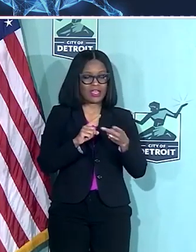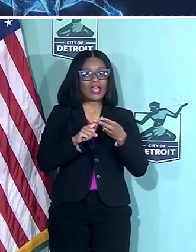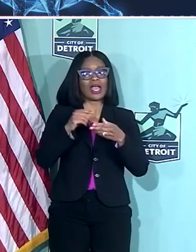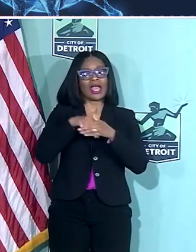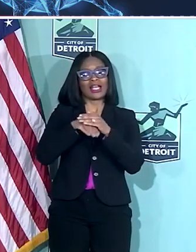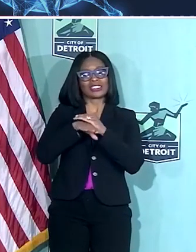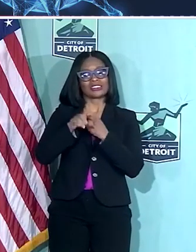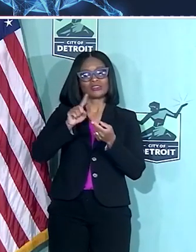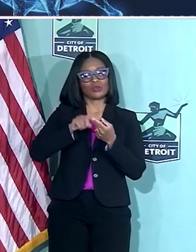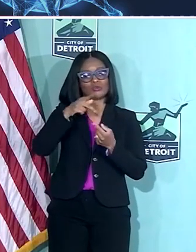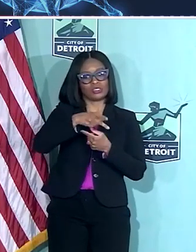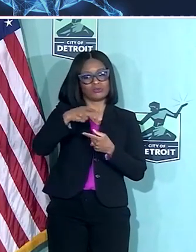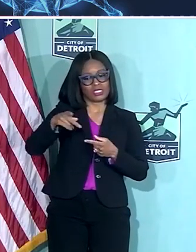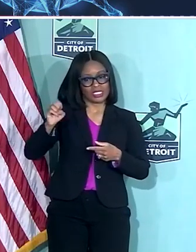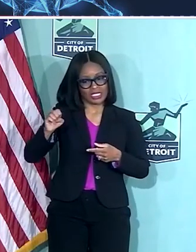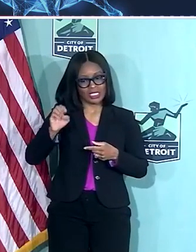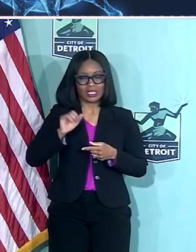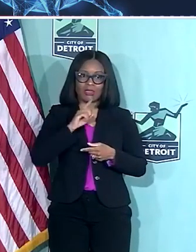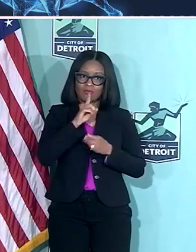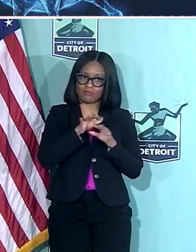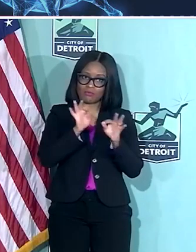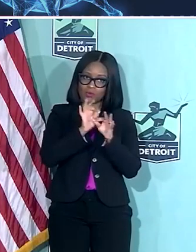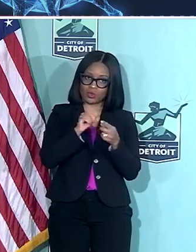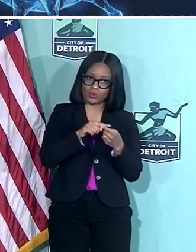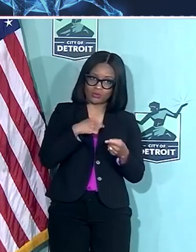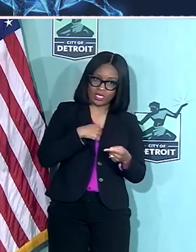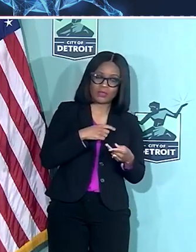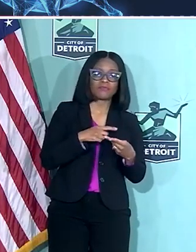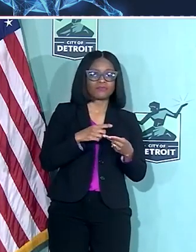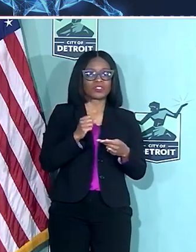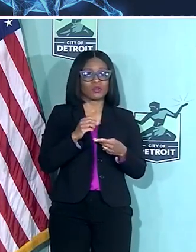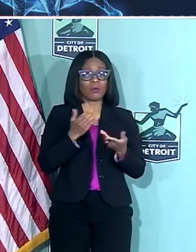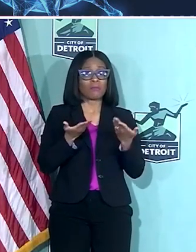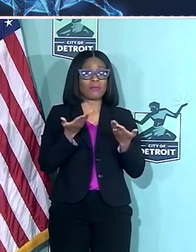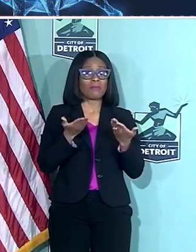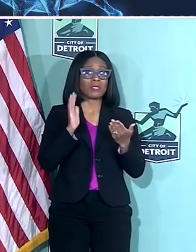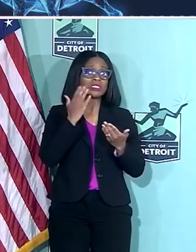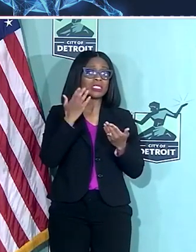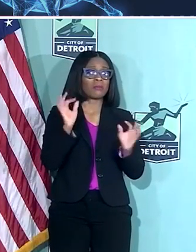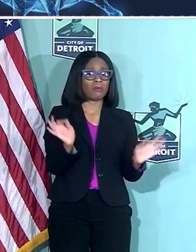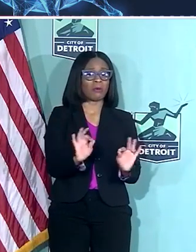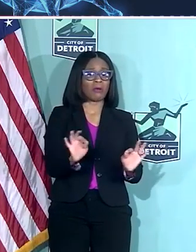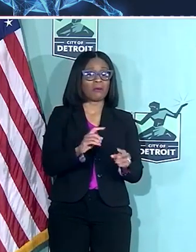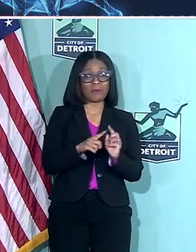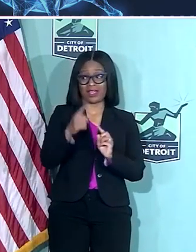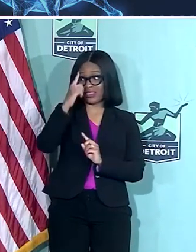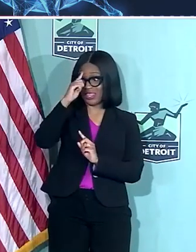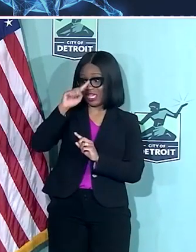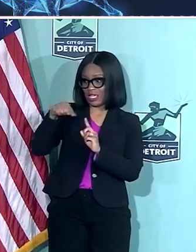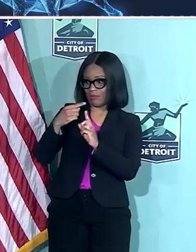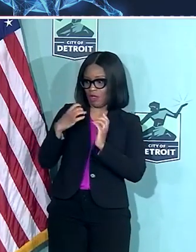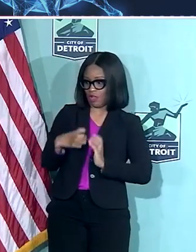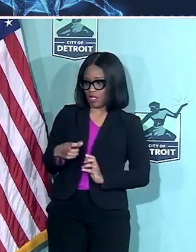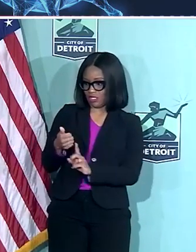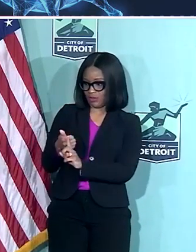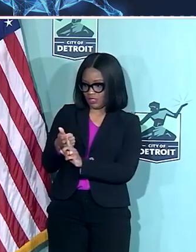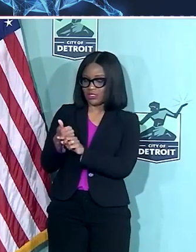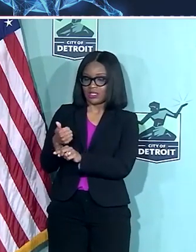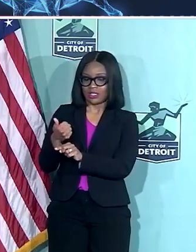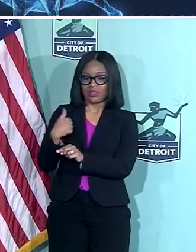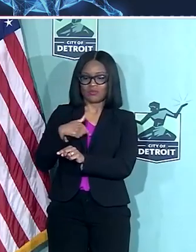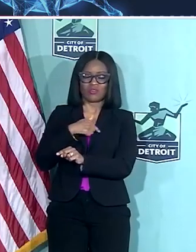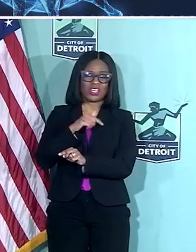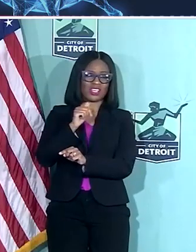PPE was very important. It might seem small, but when you think about customers, we